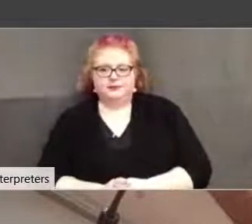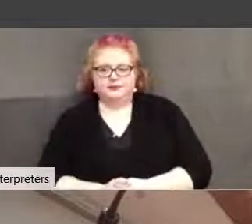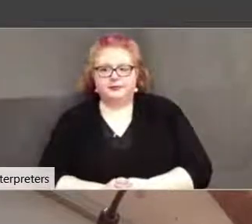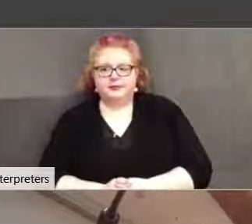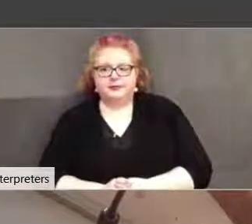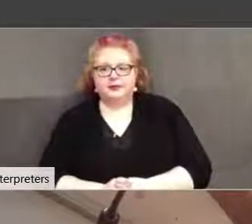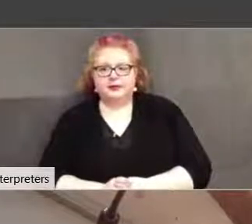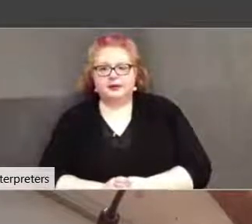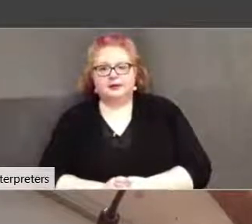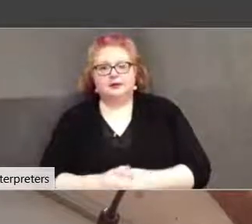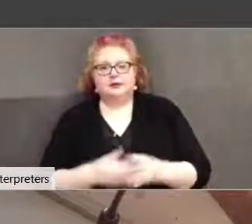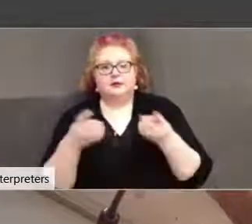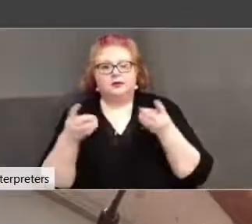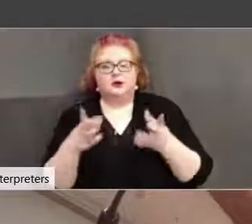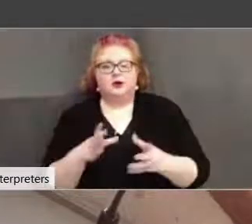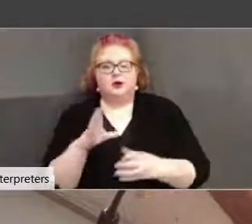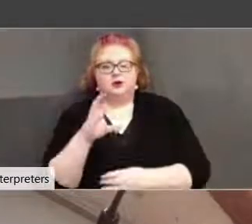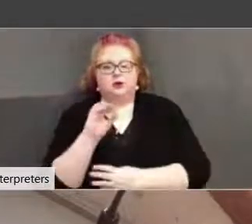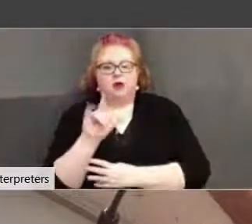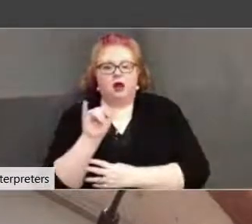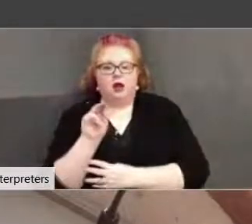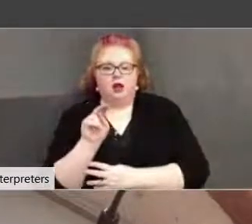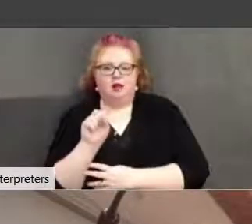Director Collins, did you?